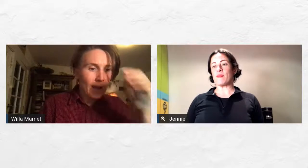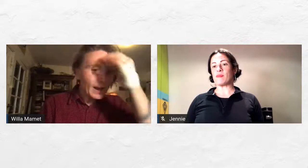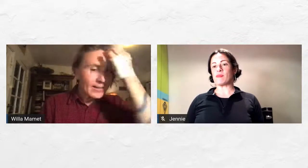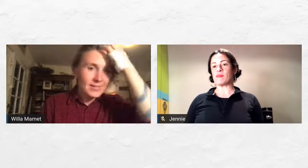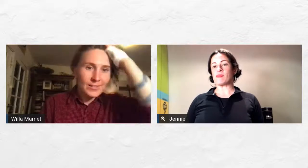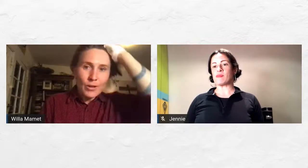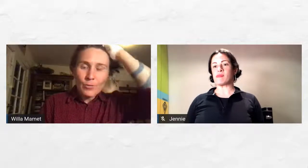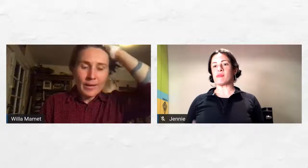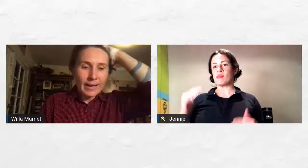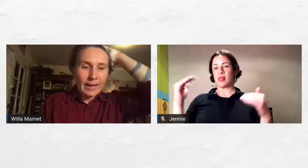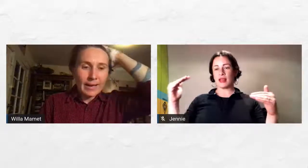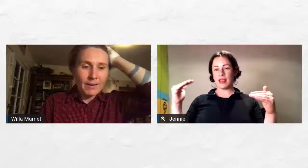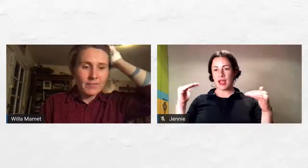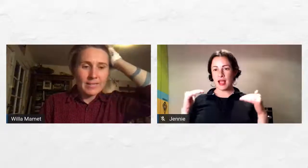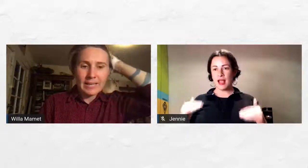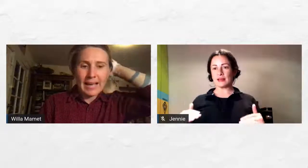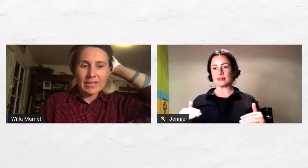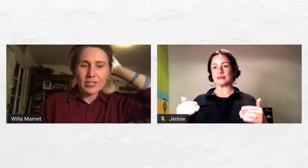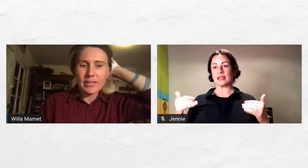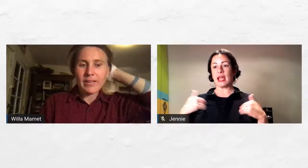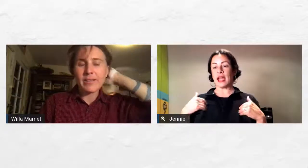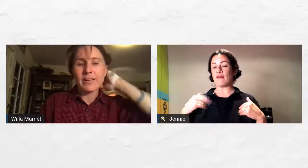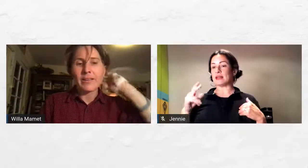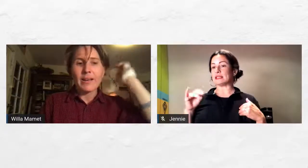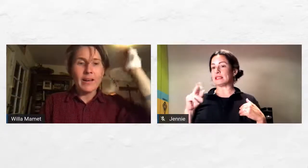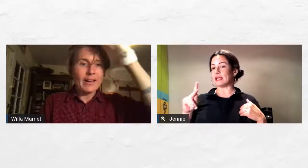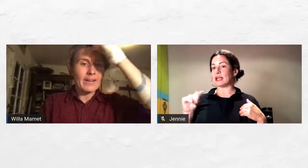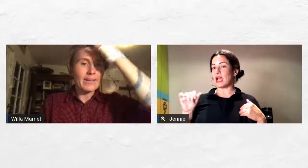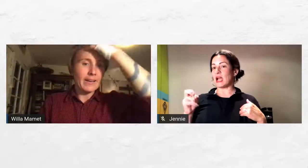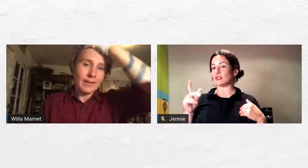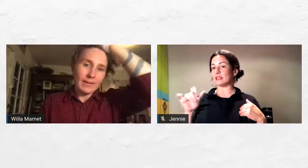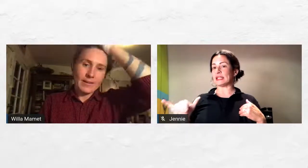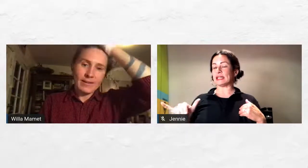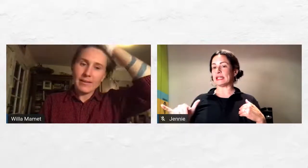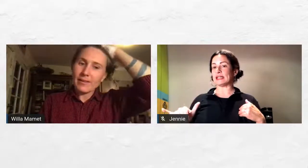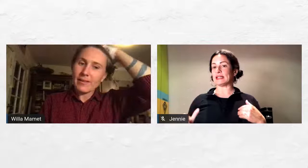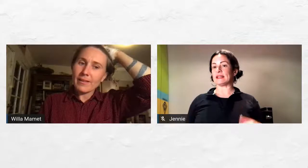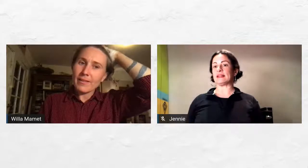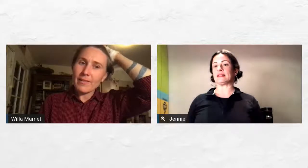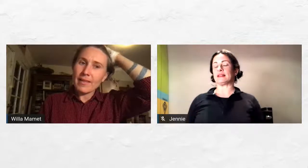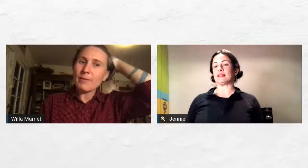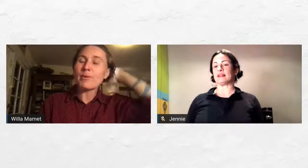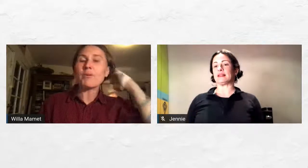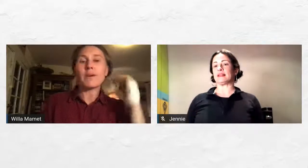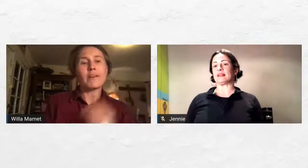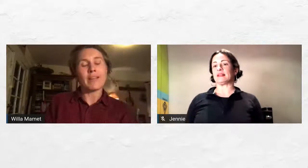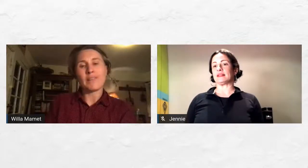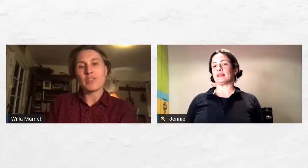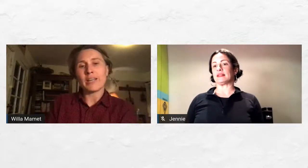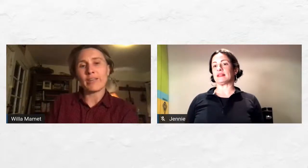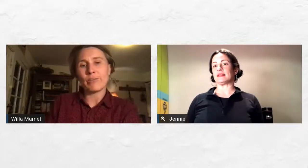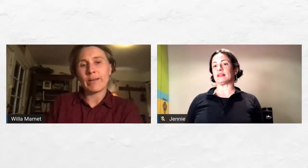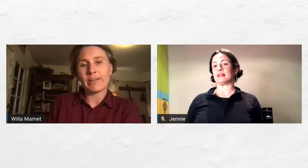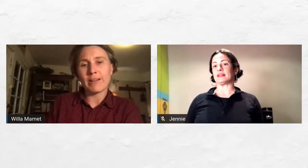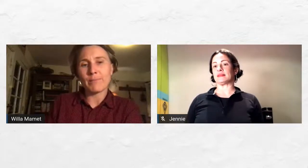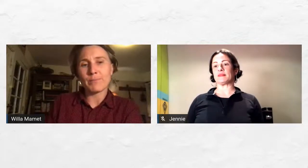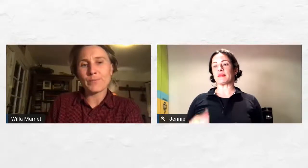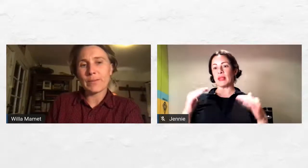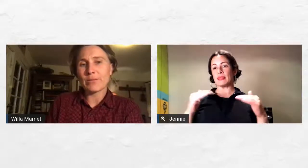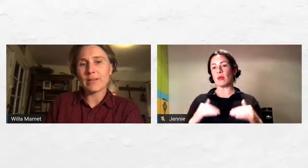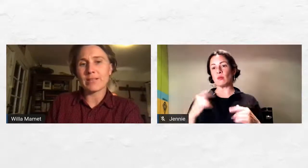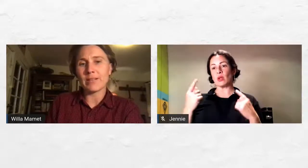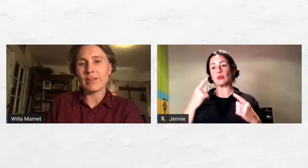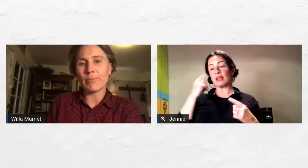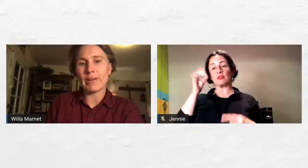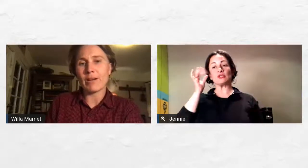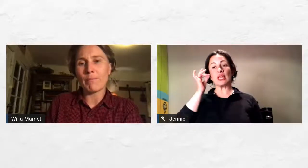Up next, we have Nick Ashley. And then we were wondering if, Jenny, you might speak